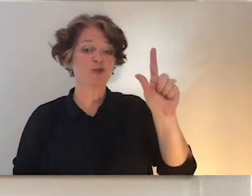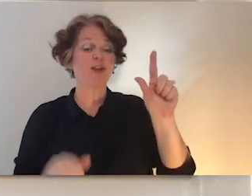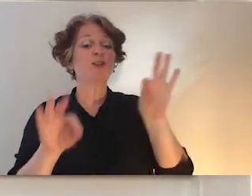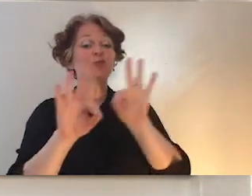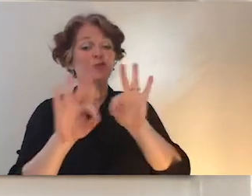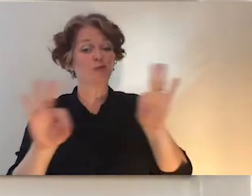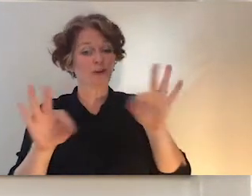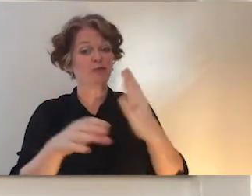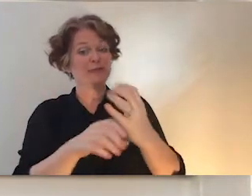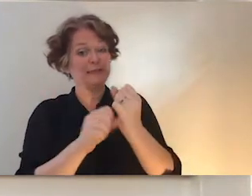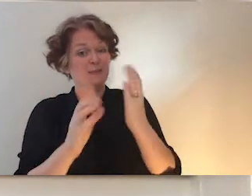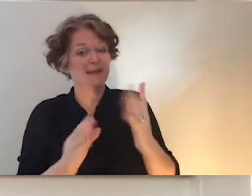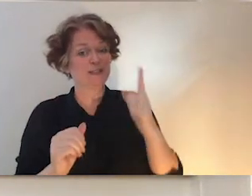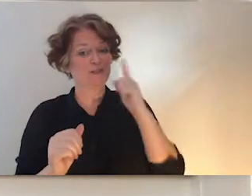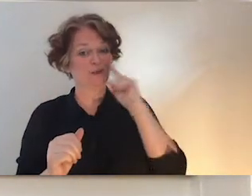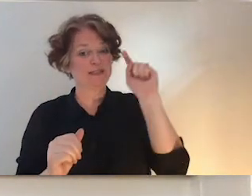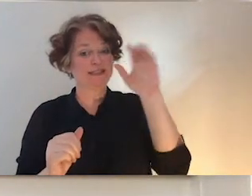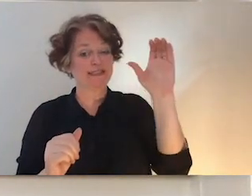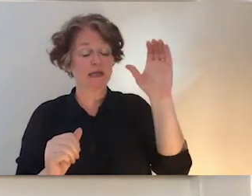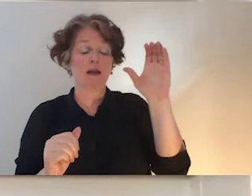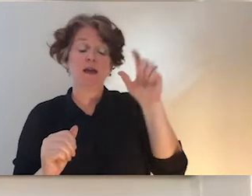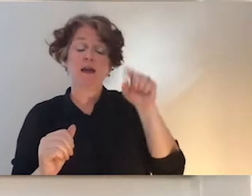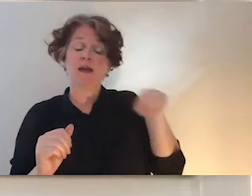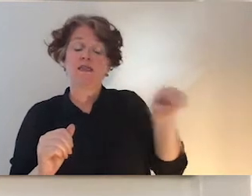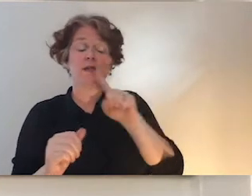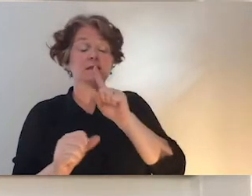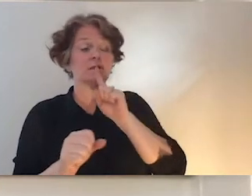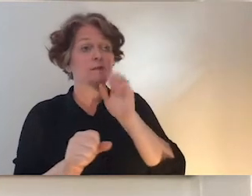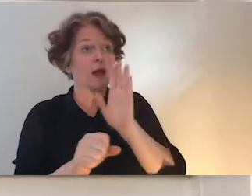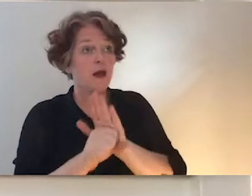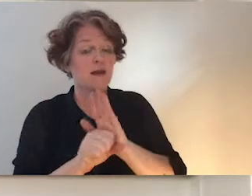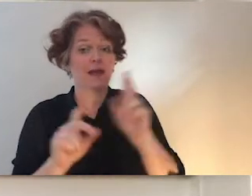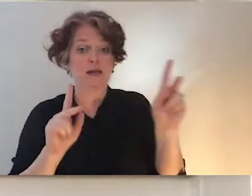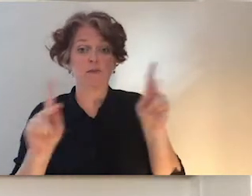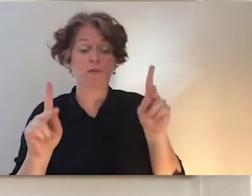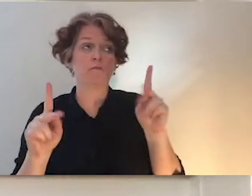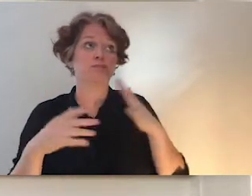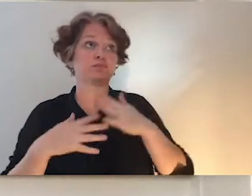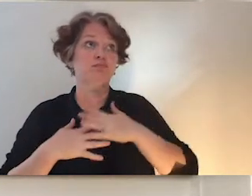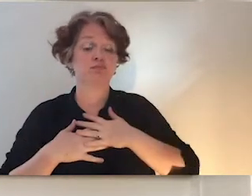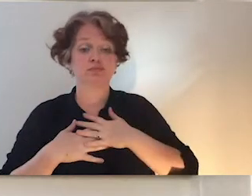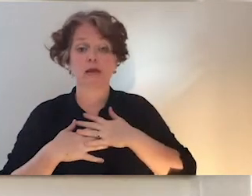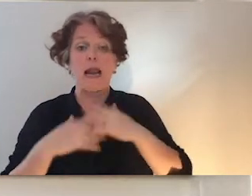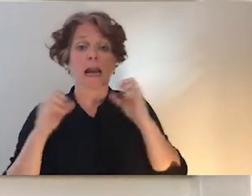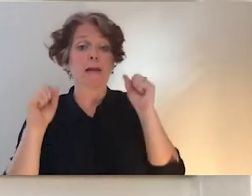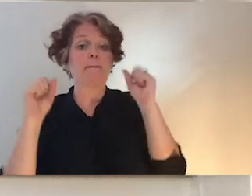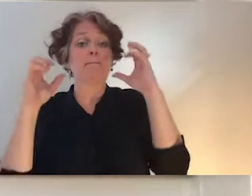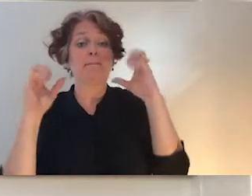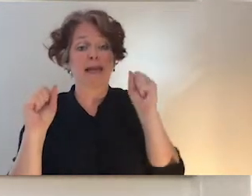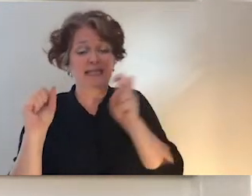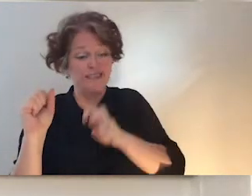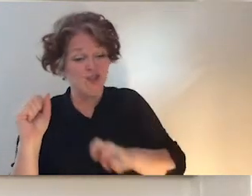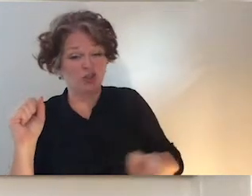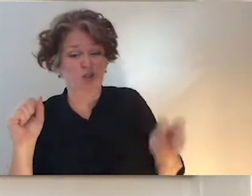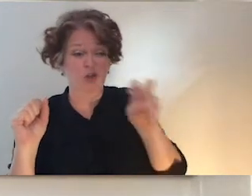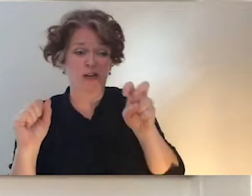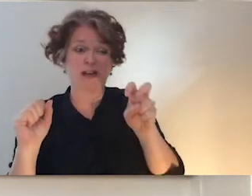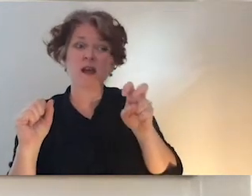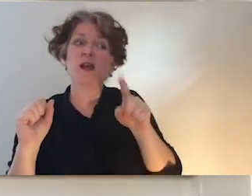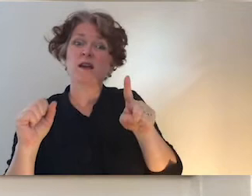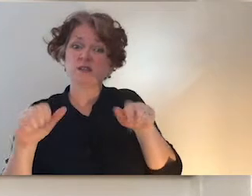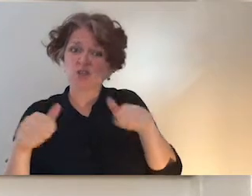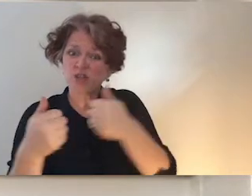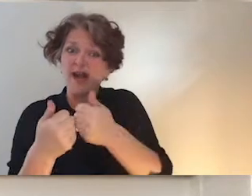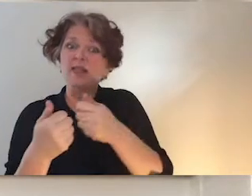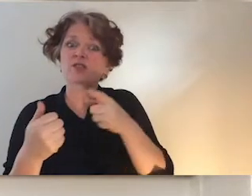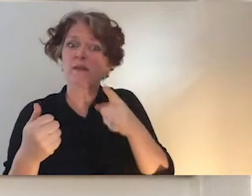degree recipients of Teachers College. These dedicated individuals are completing an extraordinary journey that has challenged